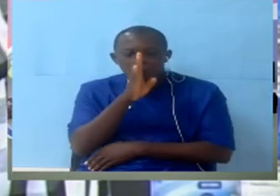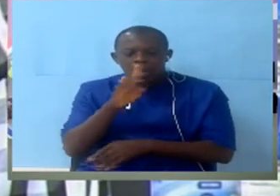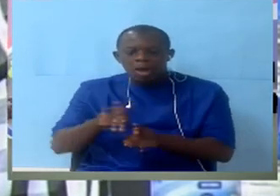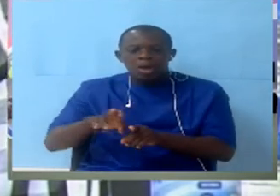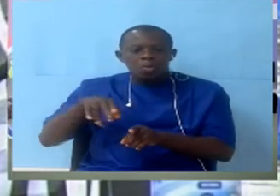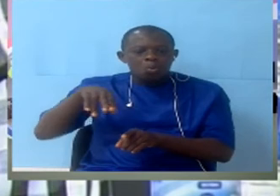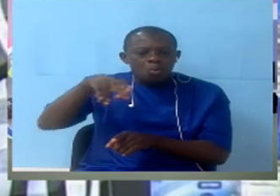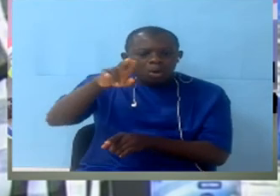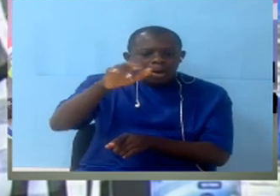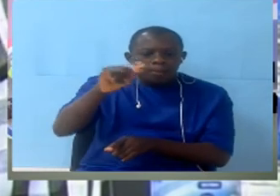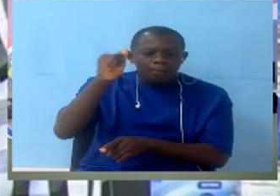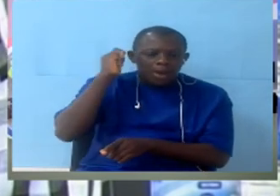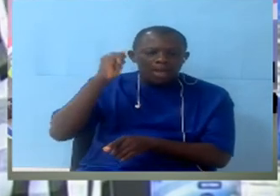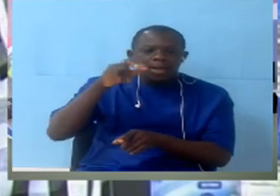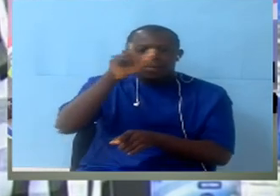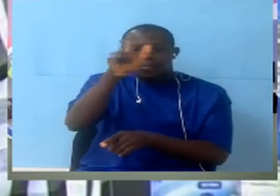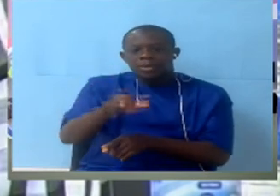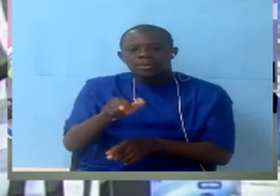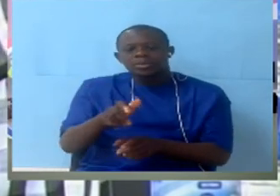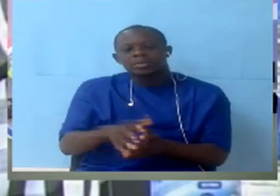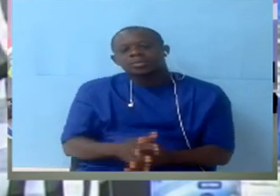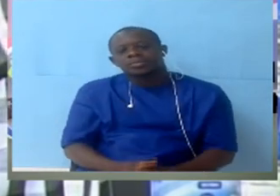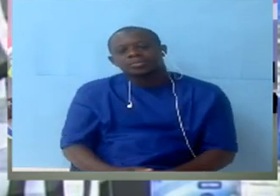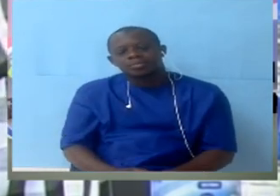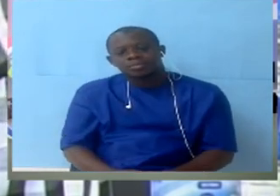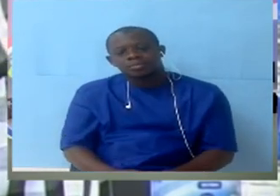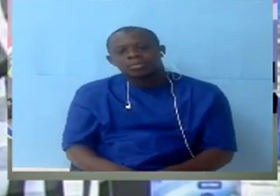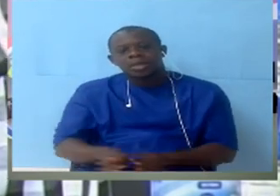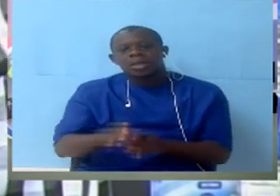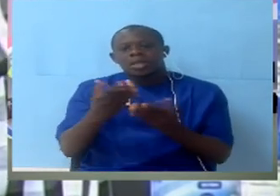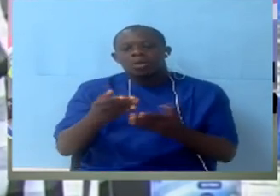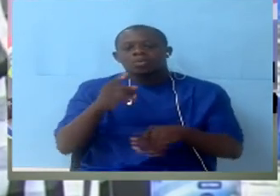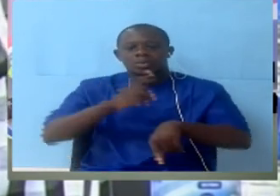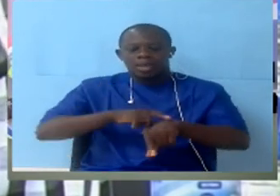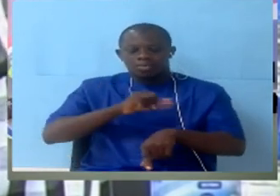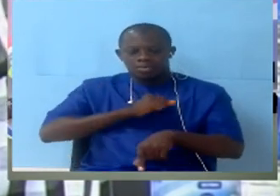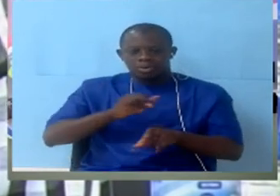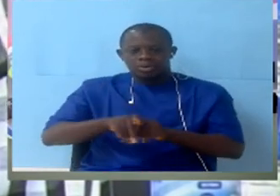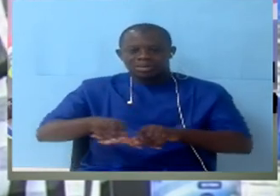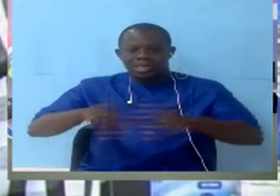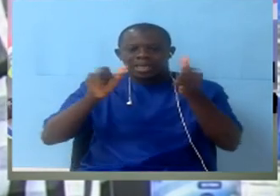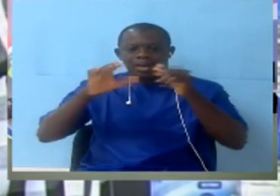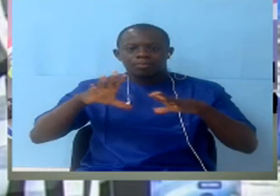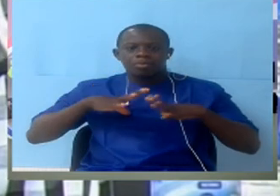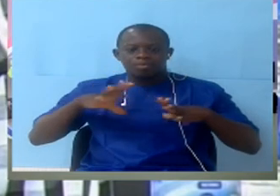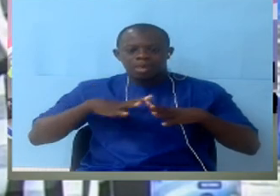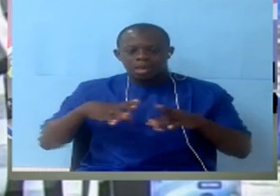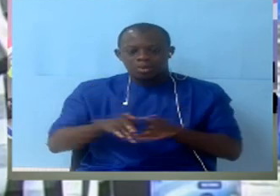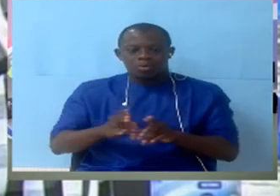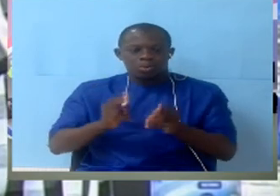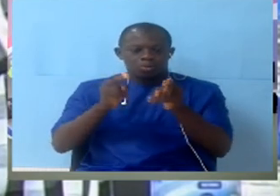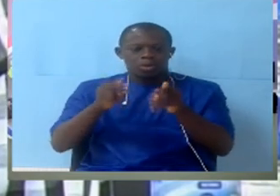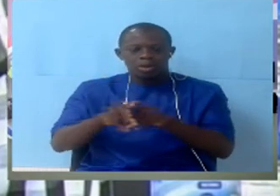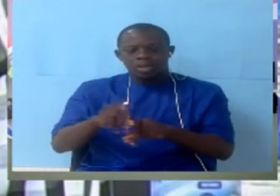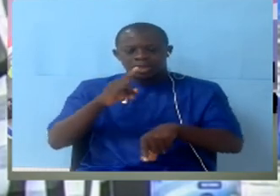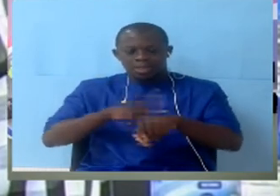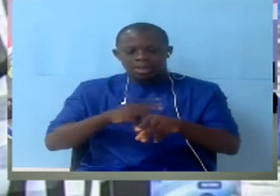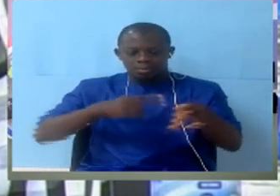silently. The time he cocked the rifle, that's the time when I turned around.